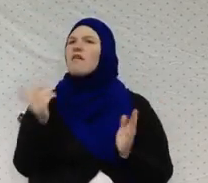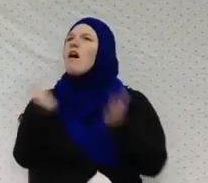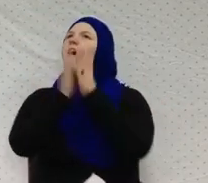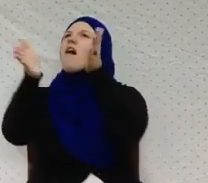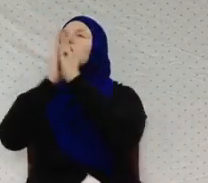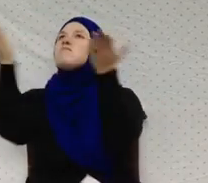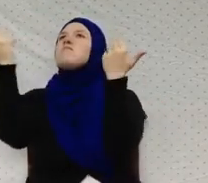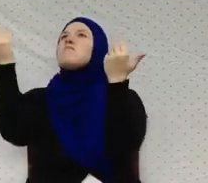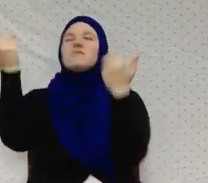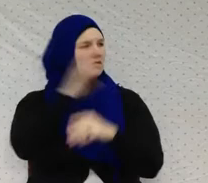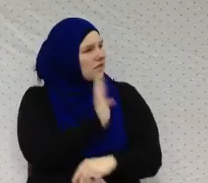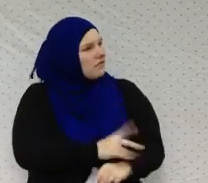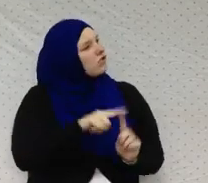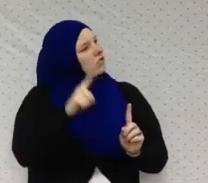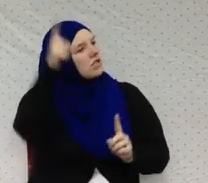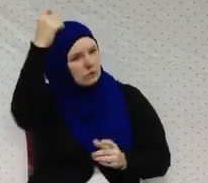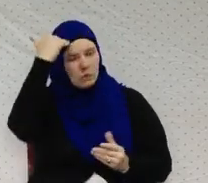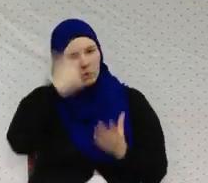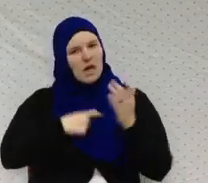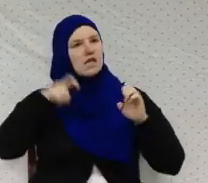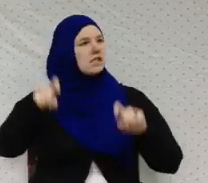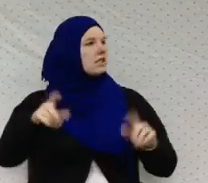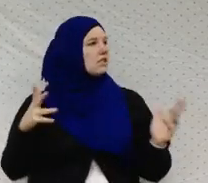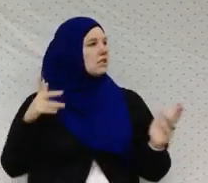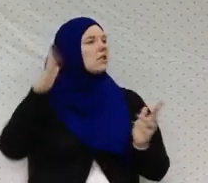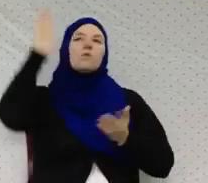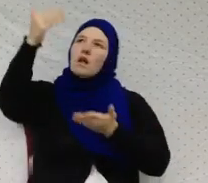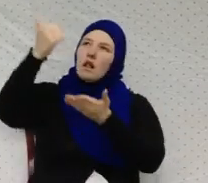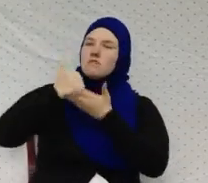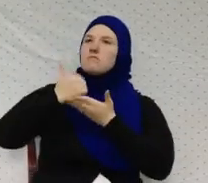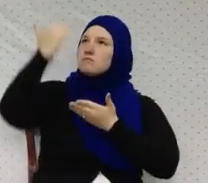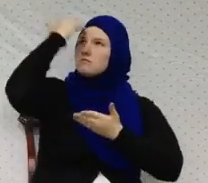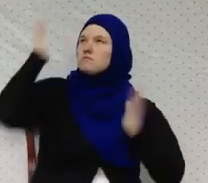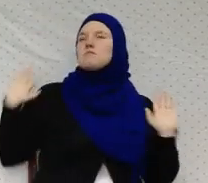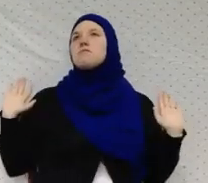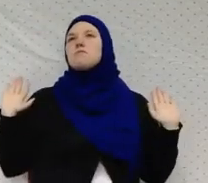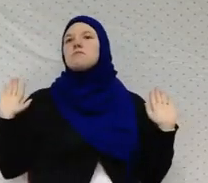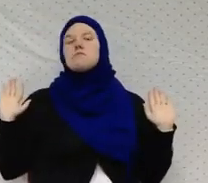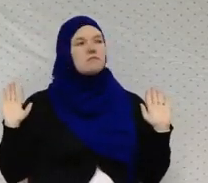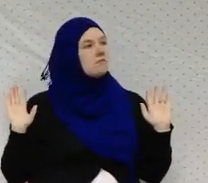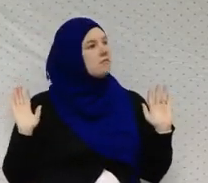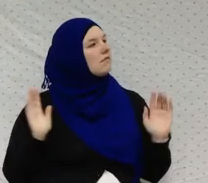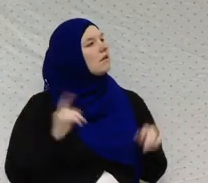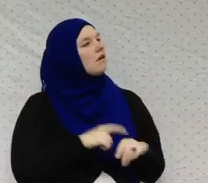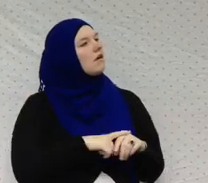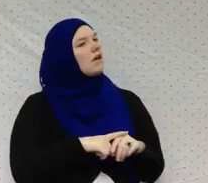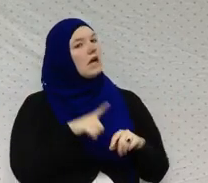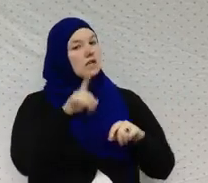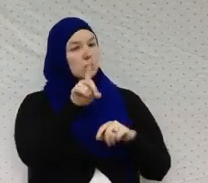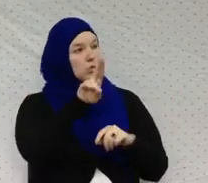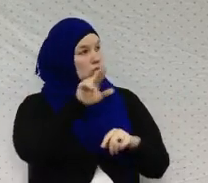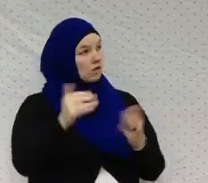relief and your support and your help is greater for me. But he prefaces